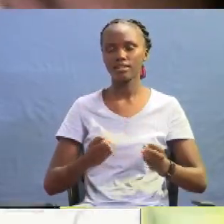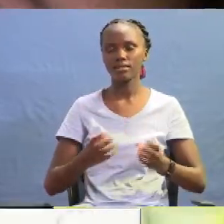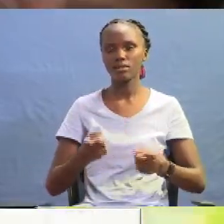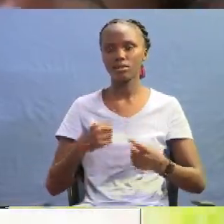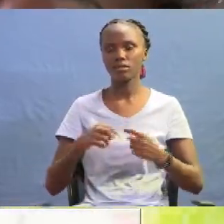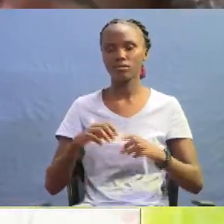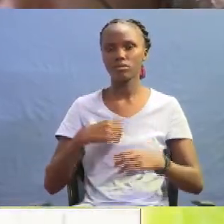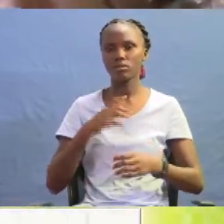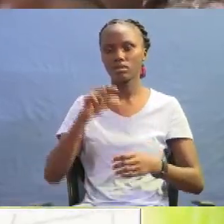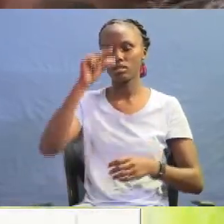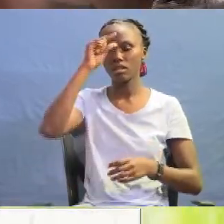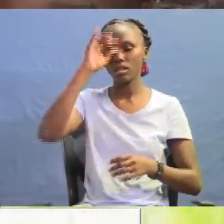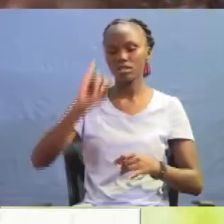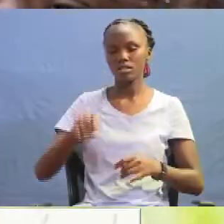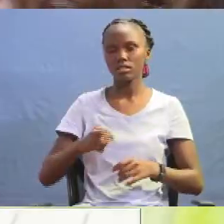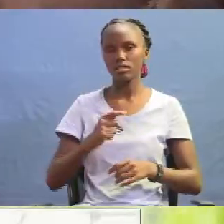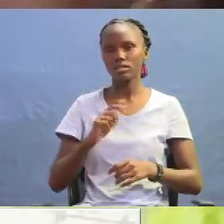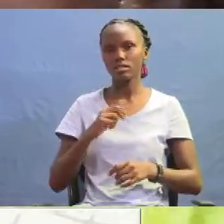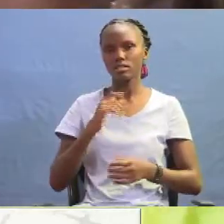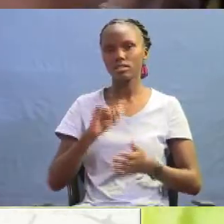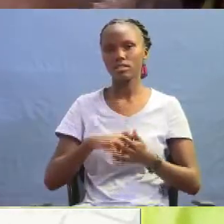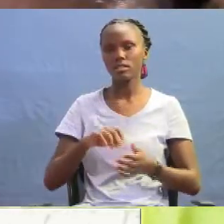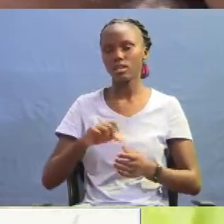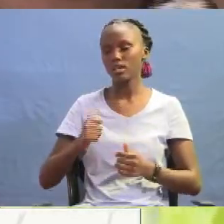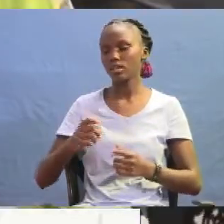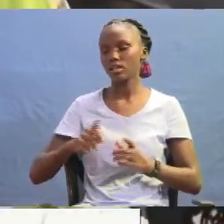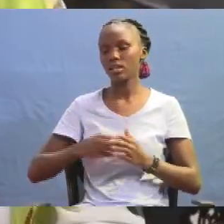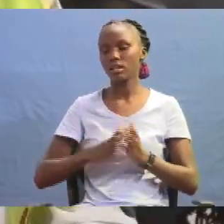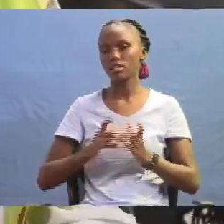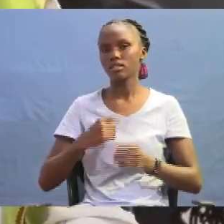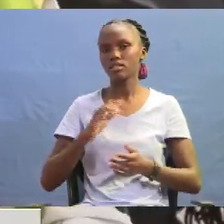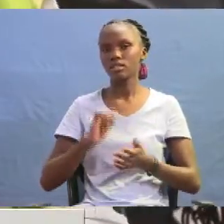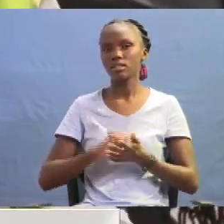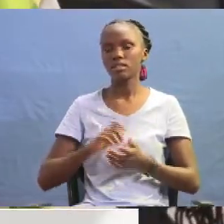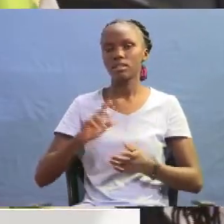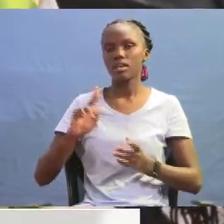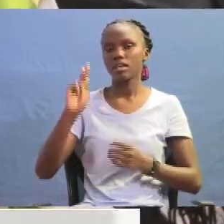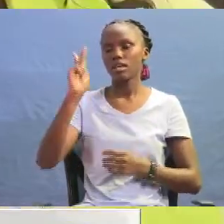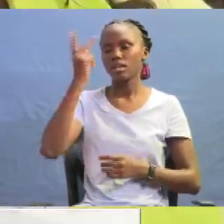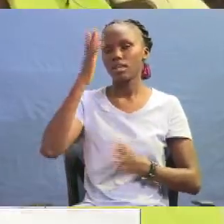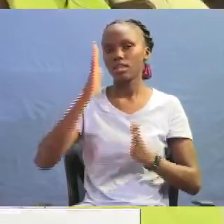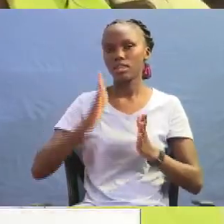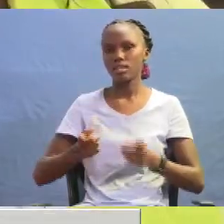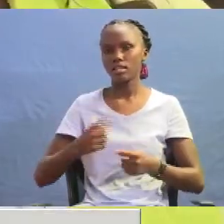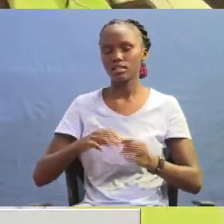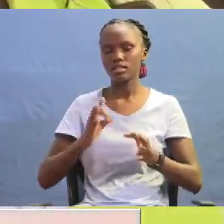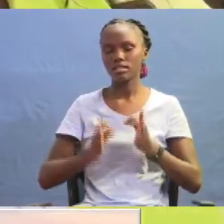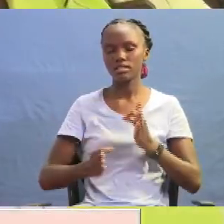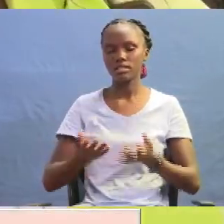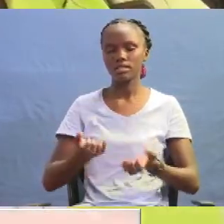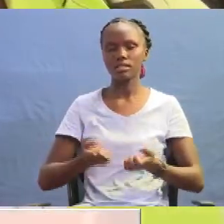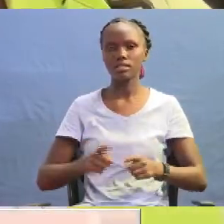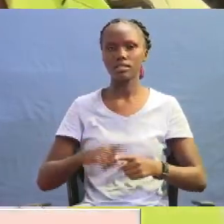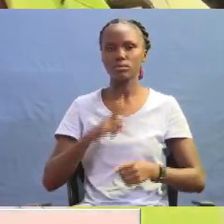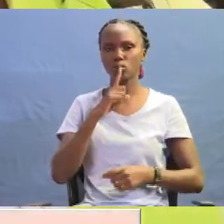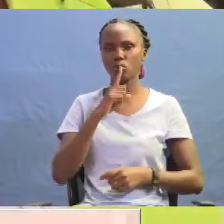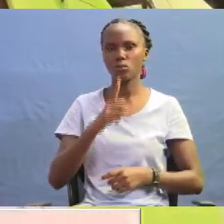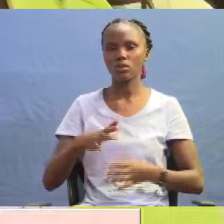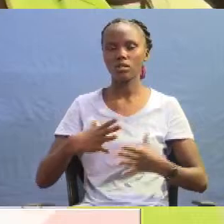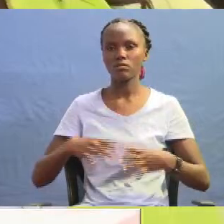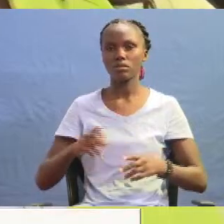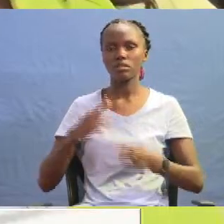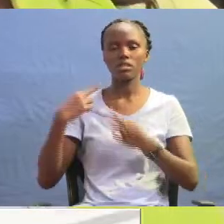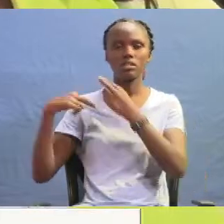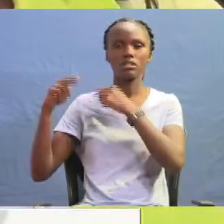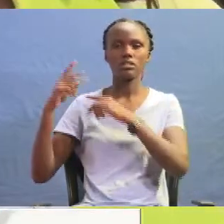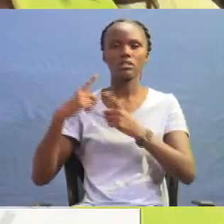women leaders. Jane Jerry, another senior DCP woman leader, said Kenyans are awake to injustice and warned that history could not be